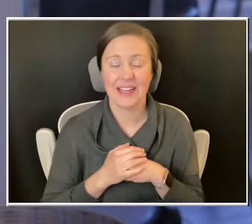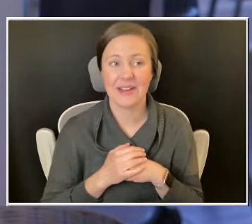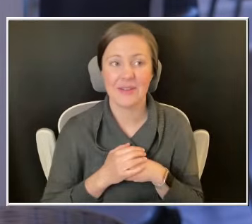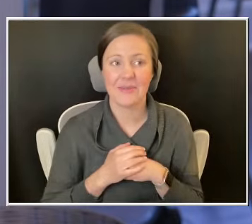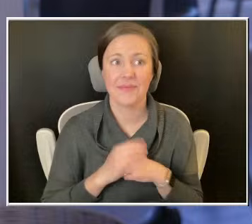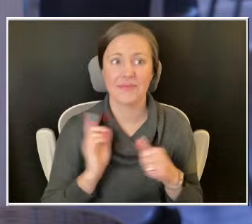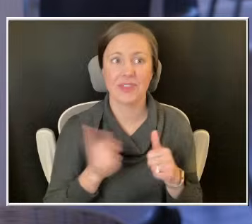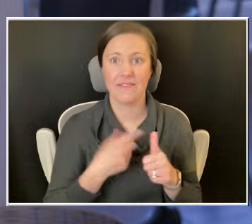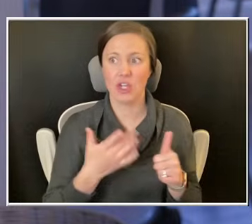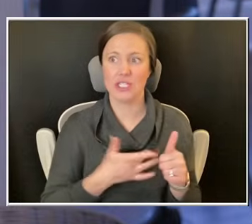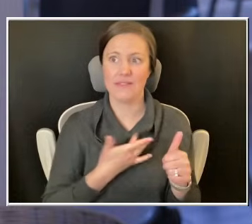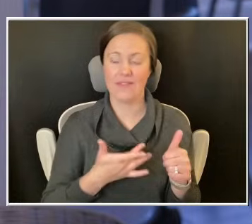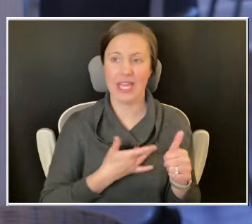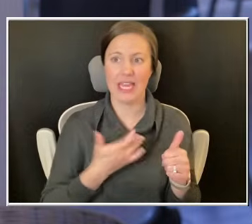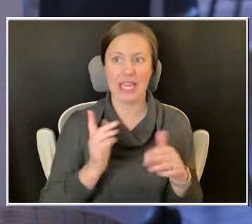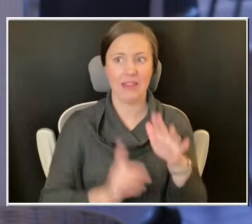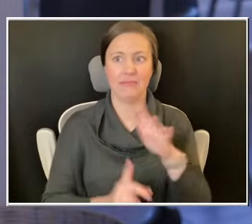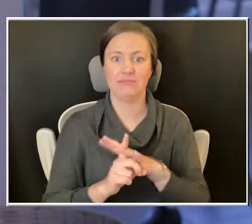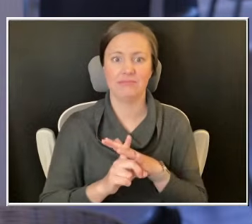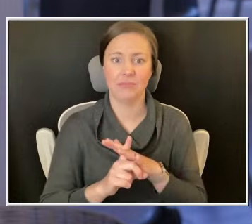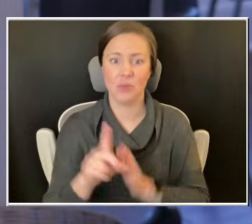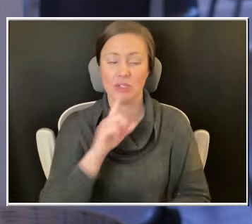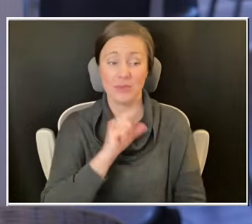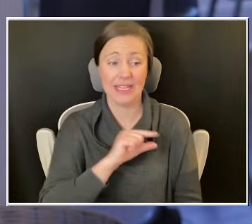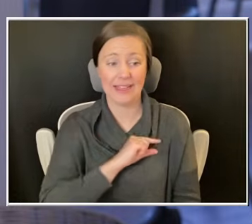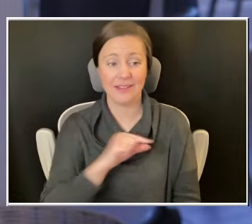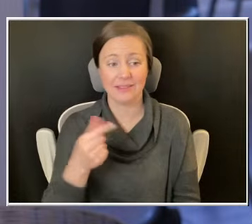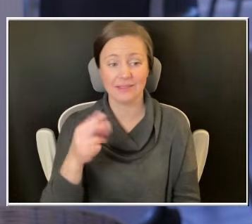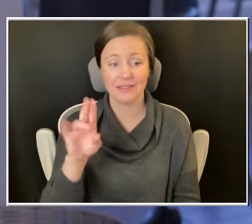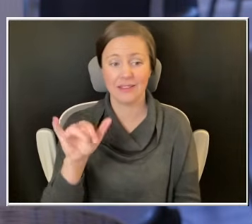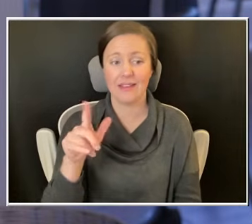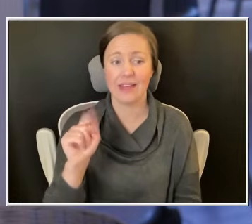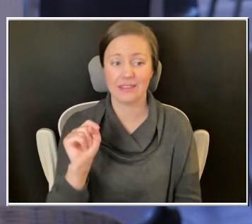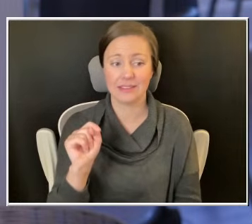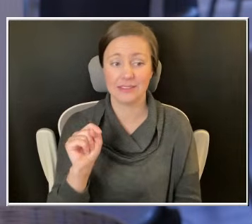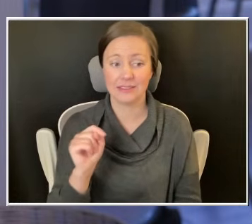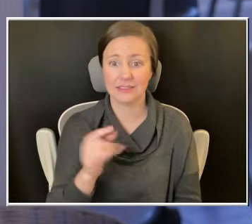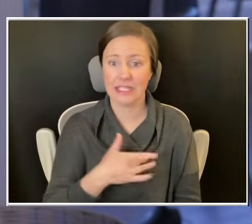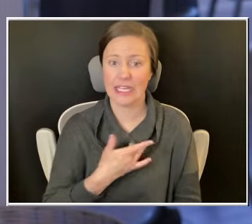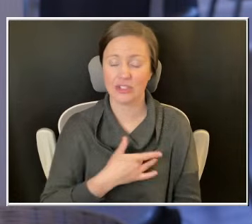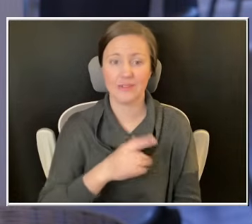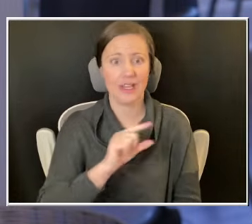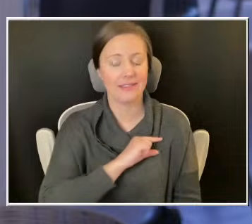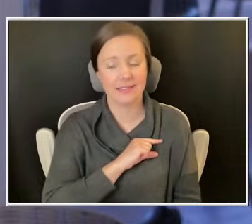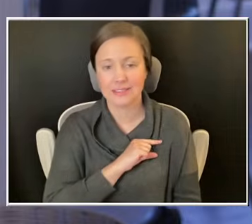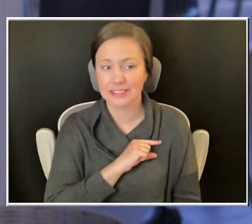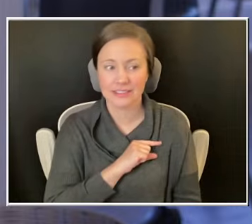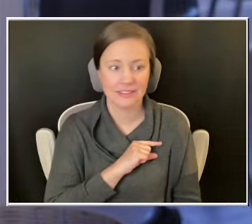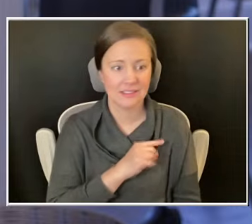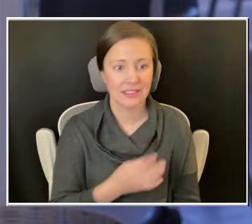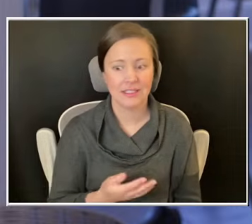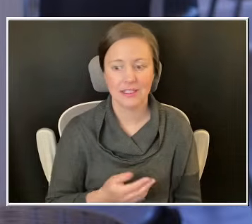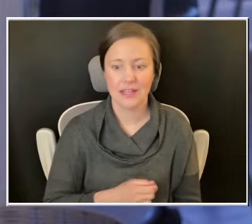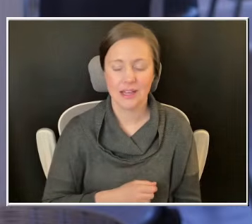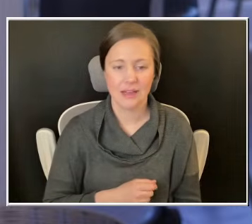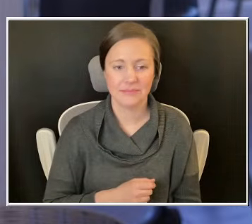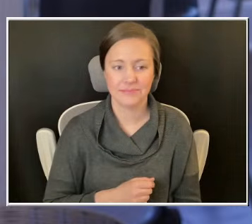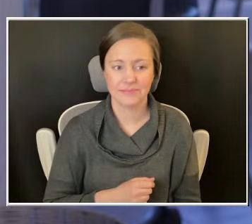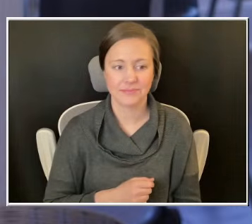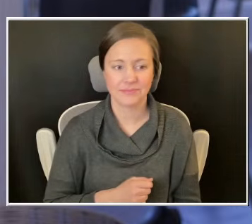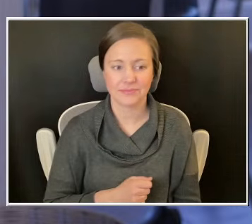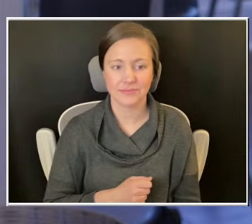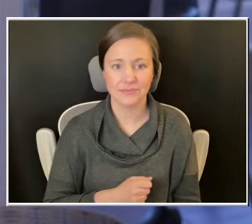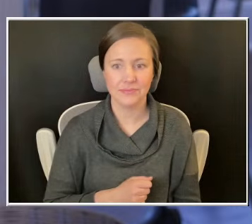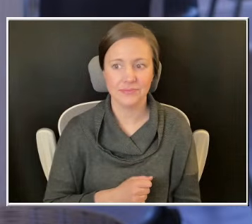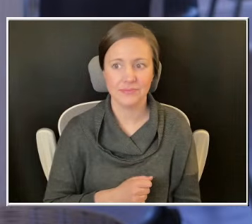had was guilt. I feel so guilty. I feel like, I'm